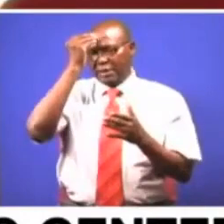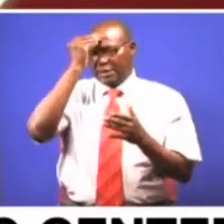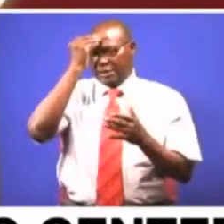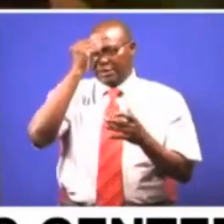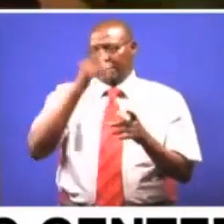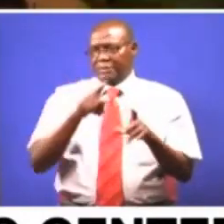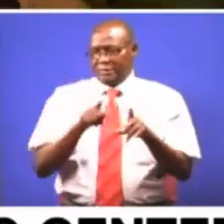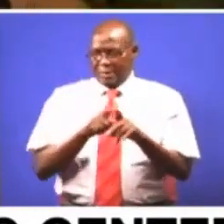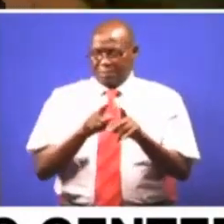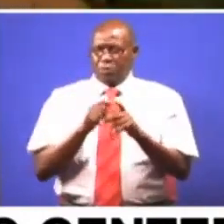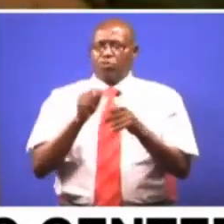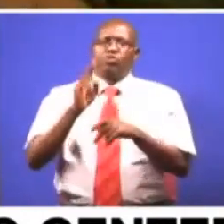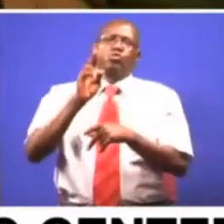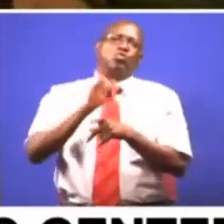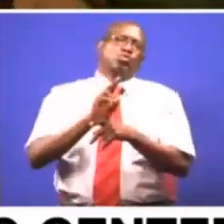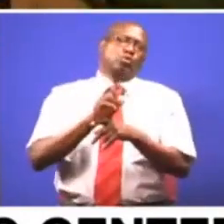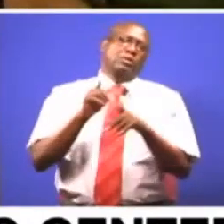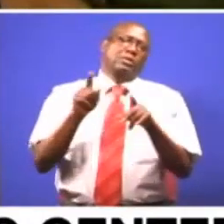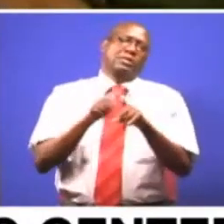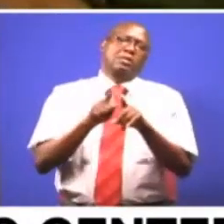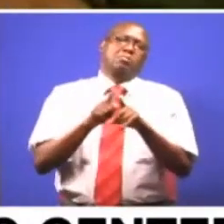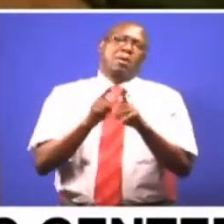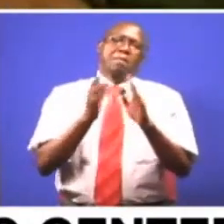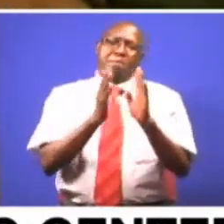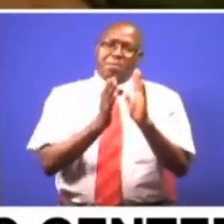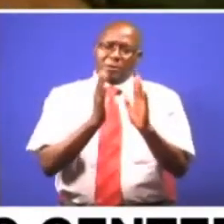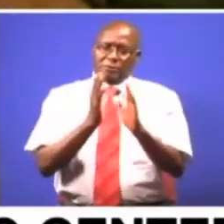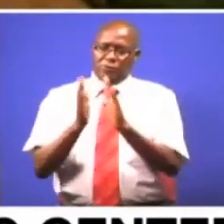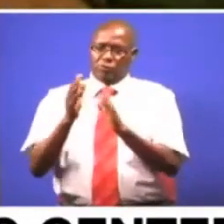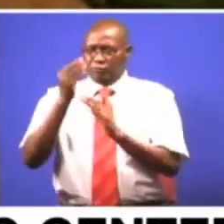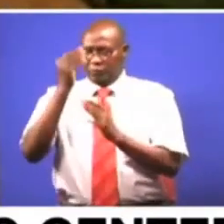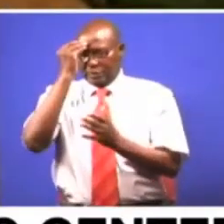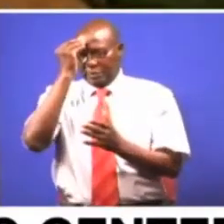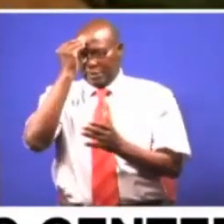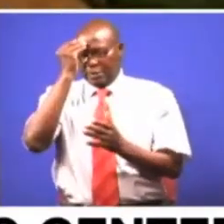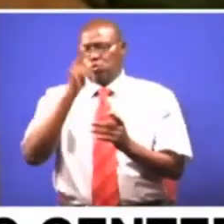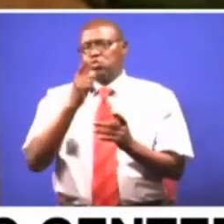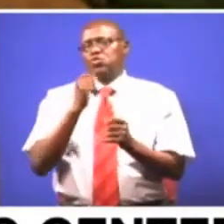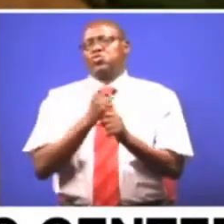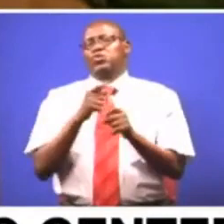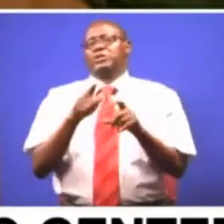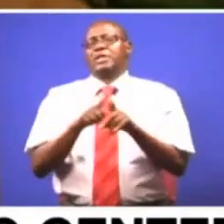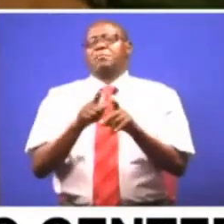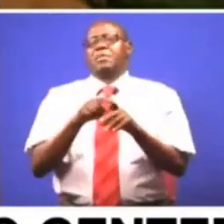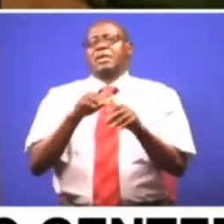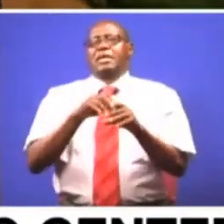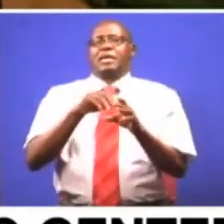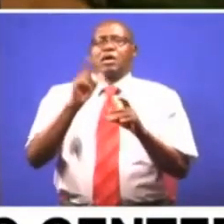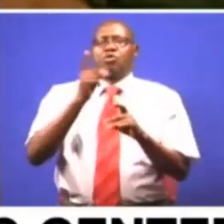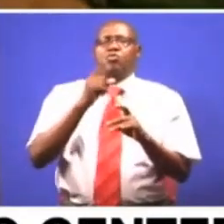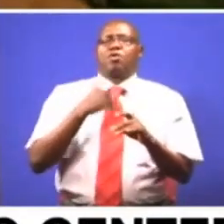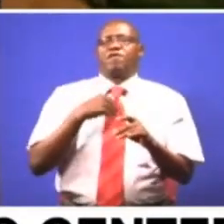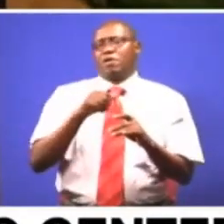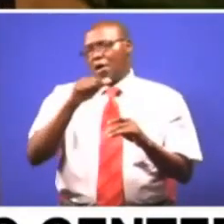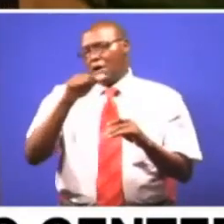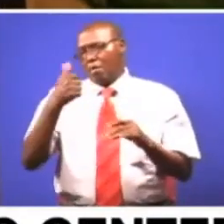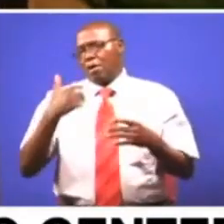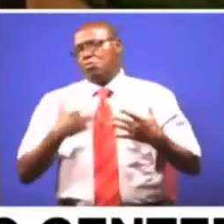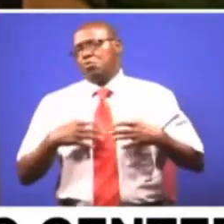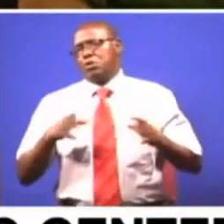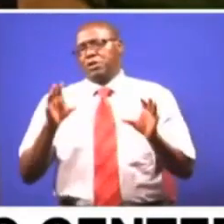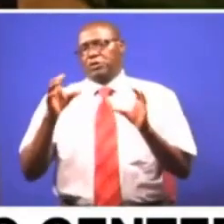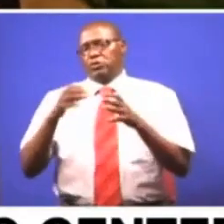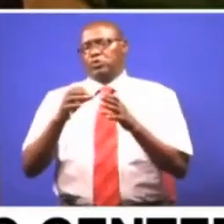just use the same pattern of the study and do it in Nairobi. You have another population, you have other